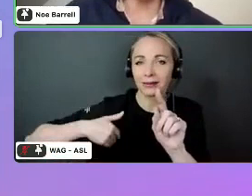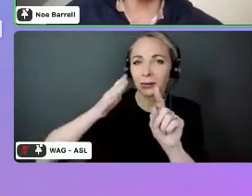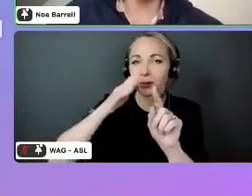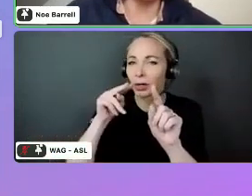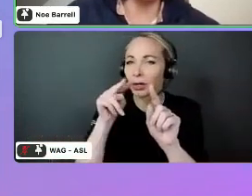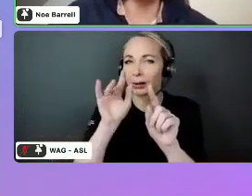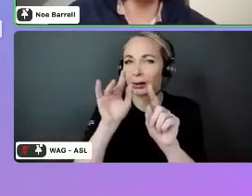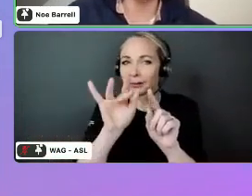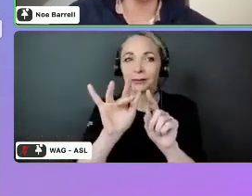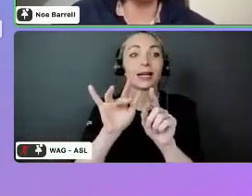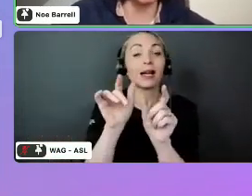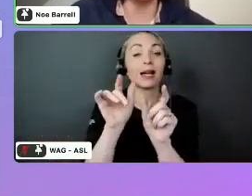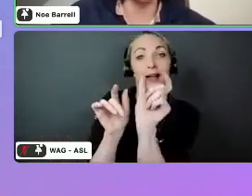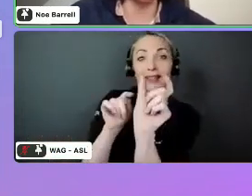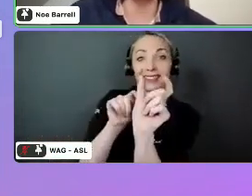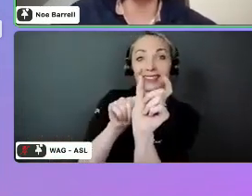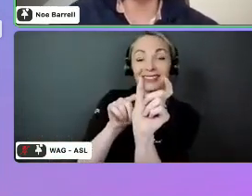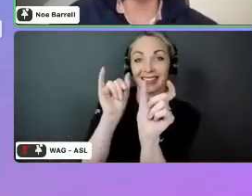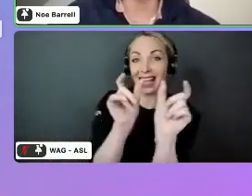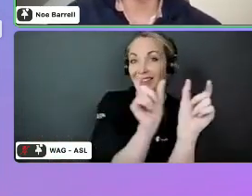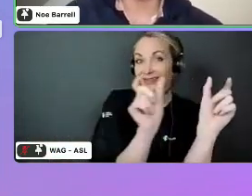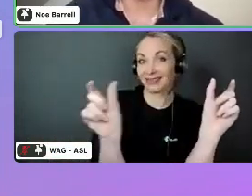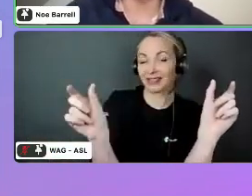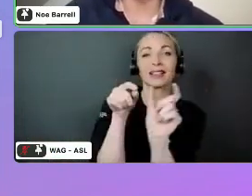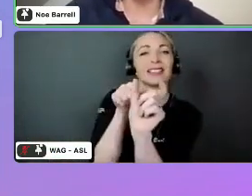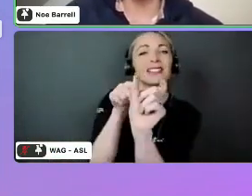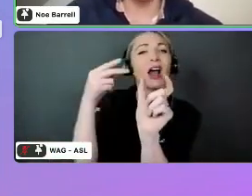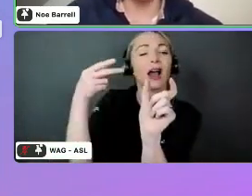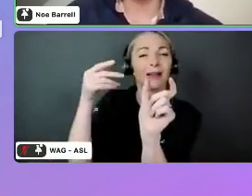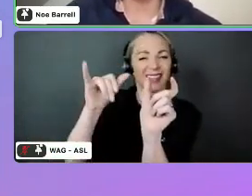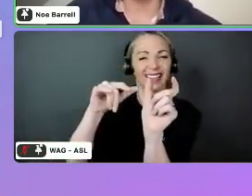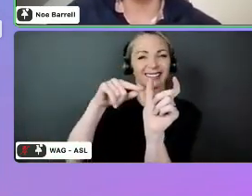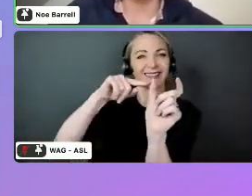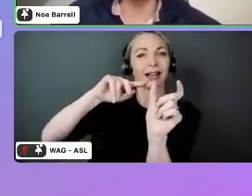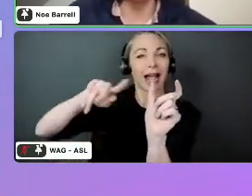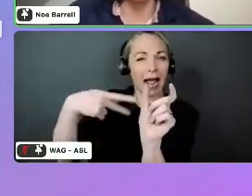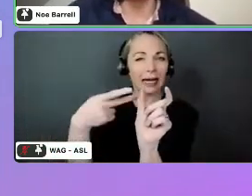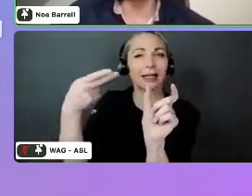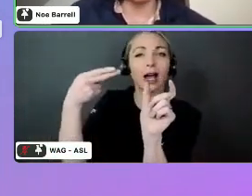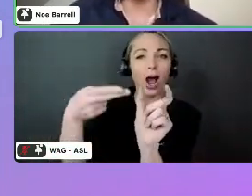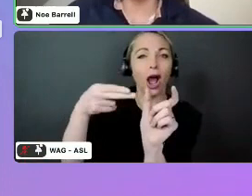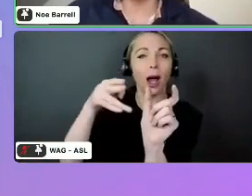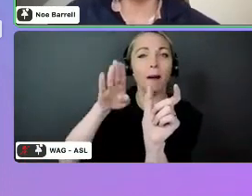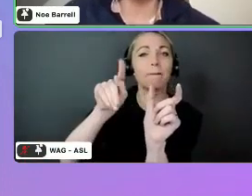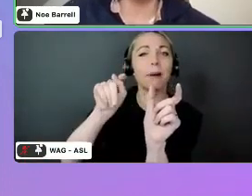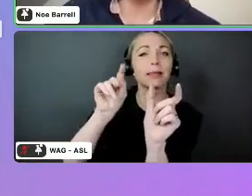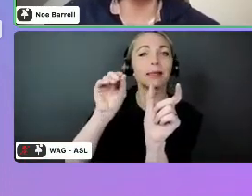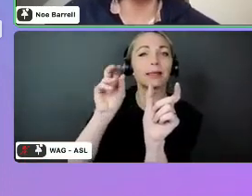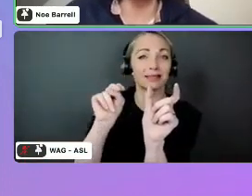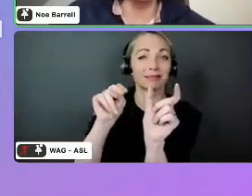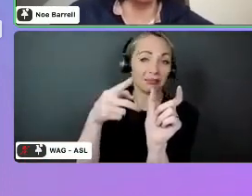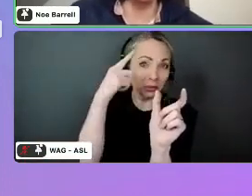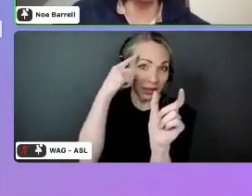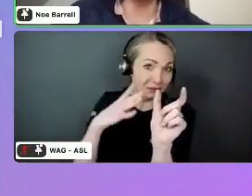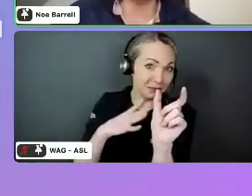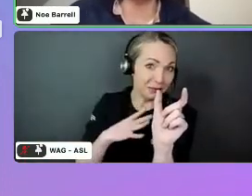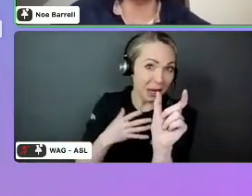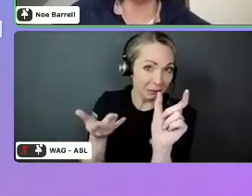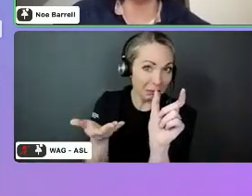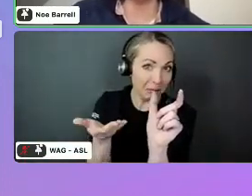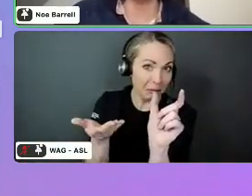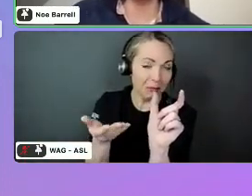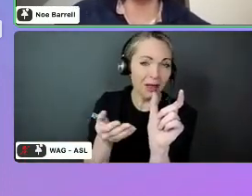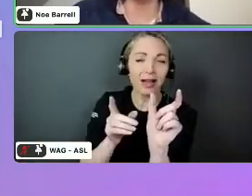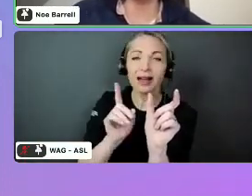you could argue that a button is a fine role for this, this tab in this tab list. But I would argue that because only one of these things